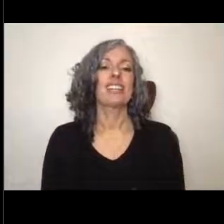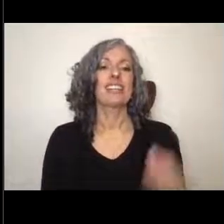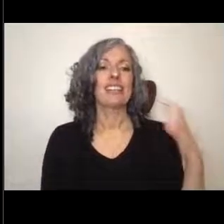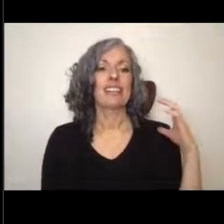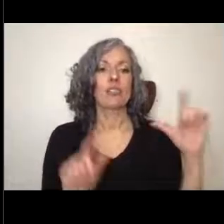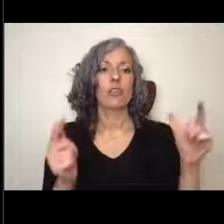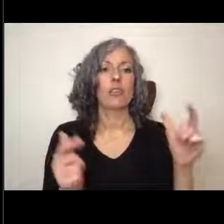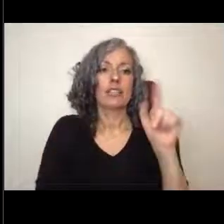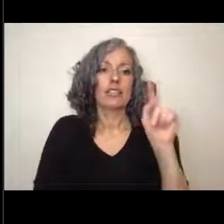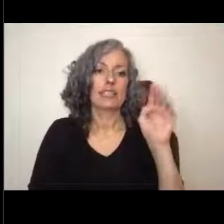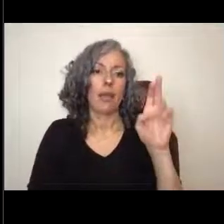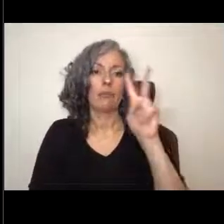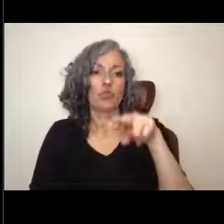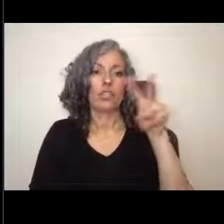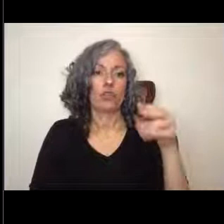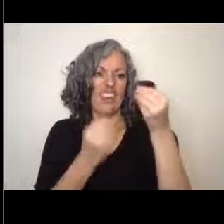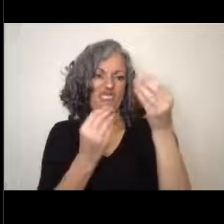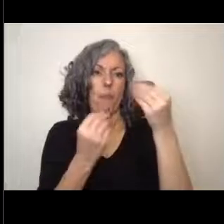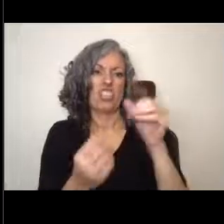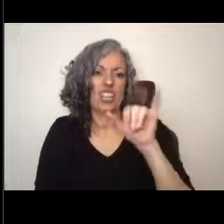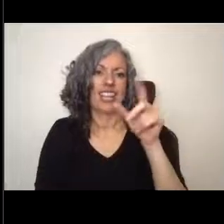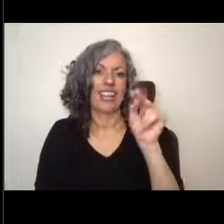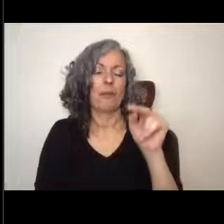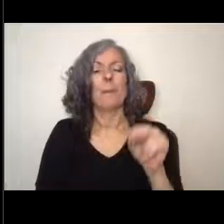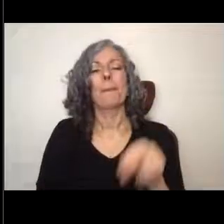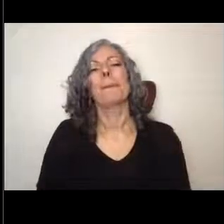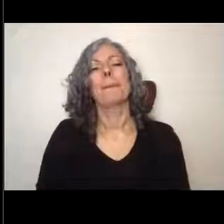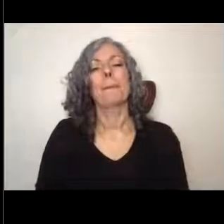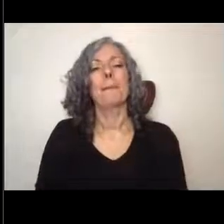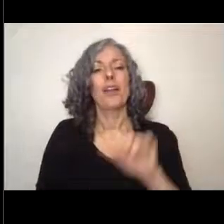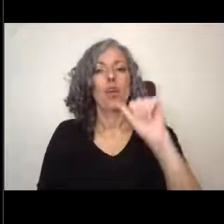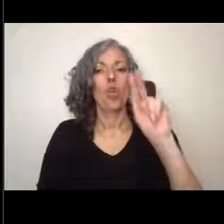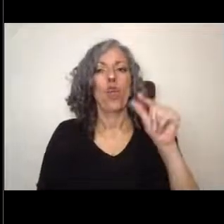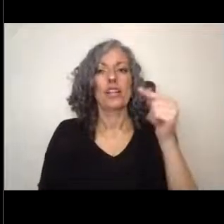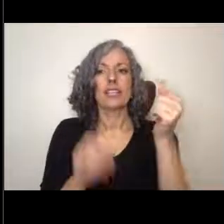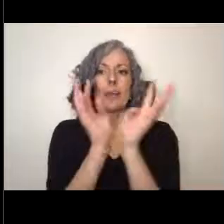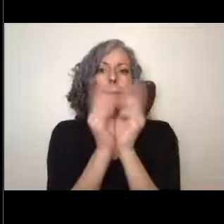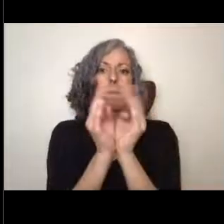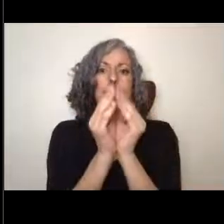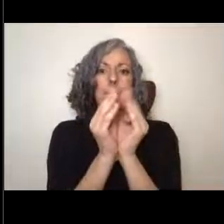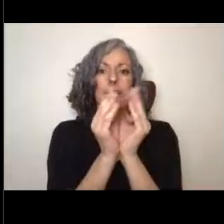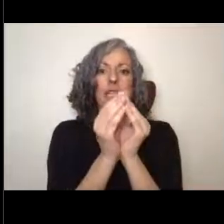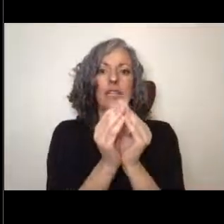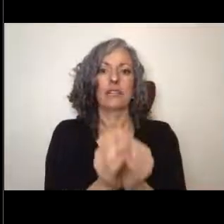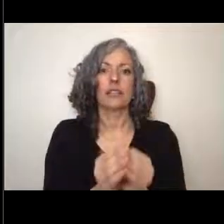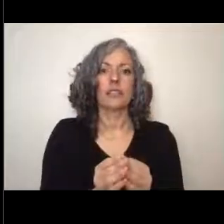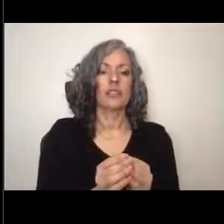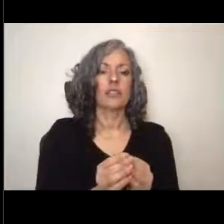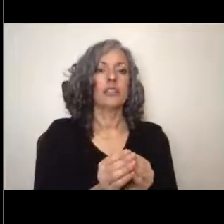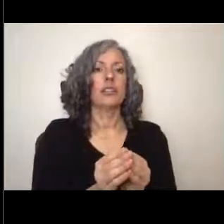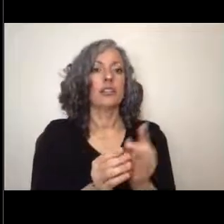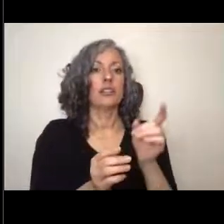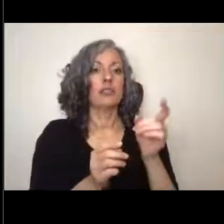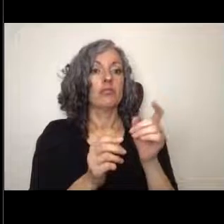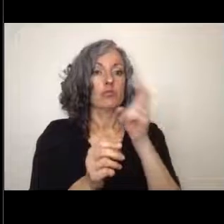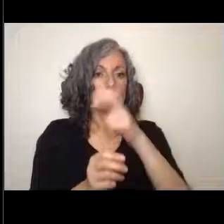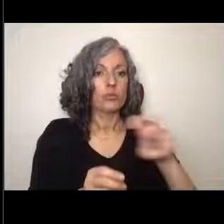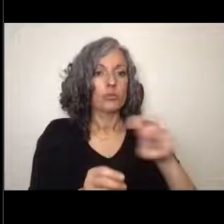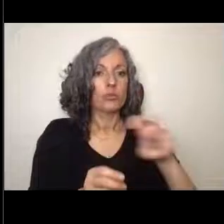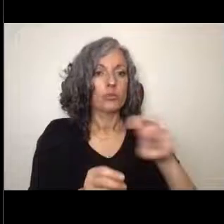is an informational item. At the August Commission meeting, Marlon Flournoy, Division Chief for Transportation Planning at